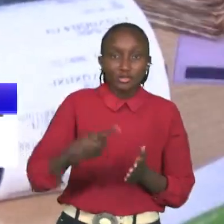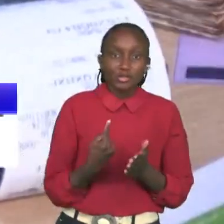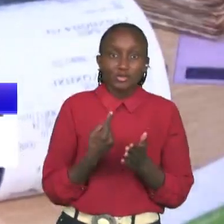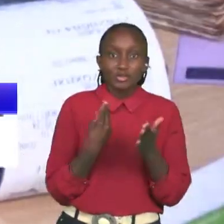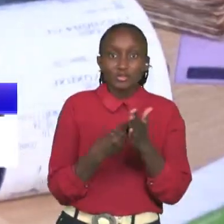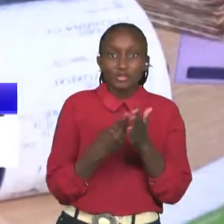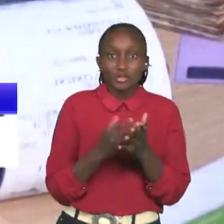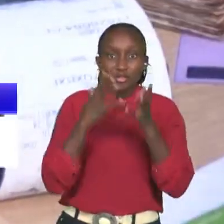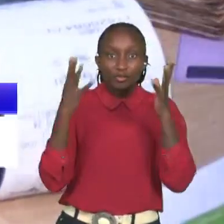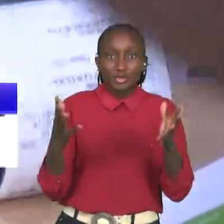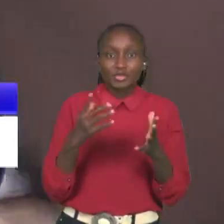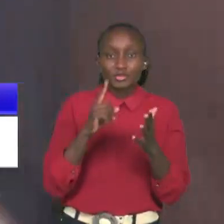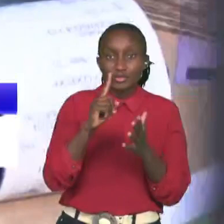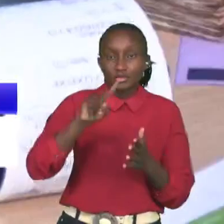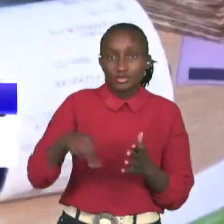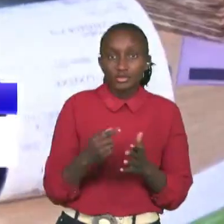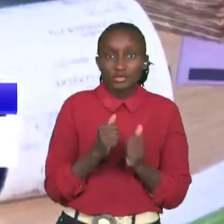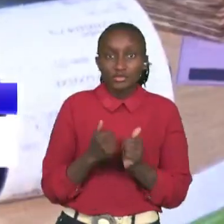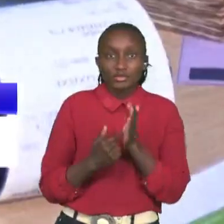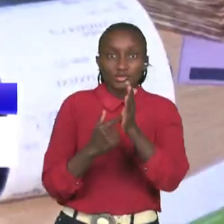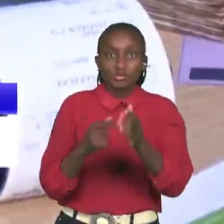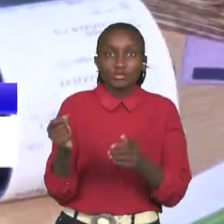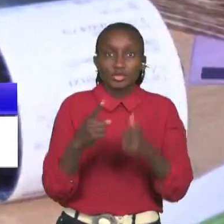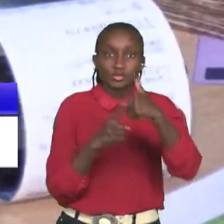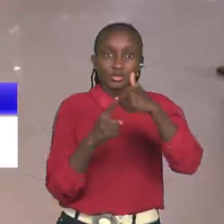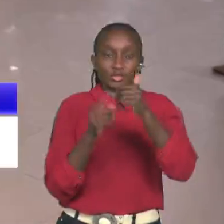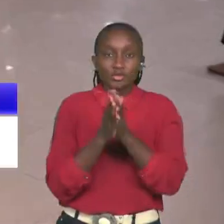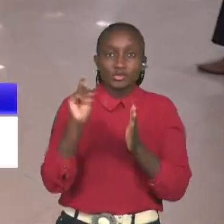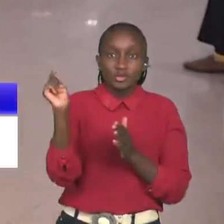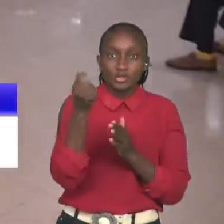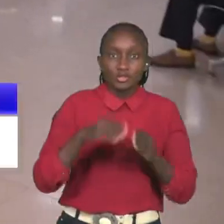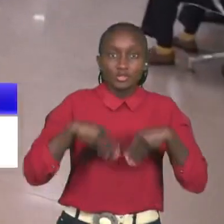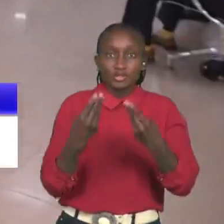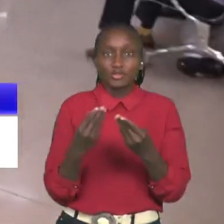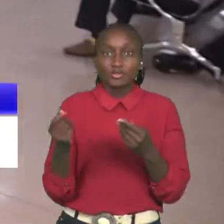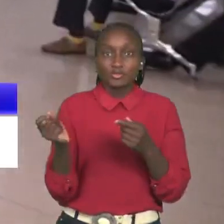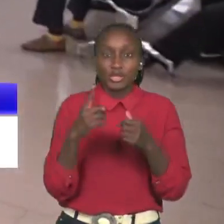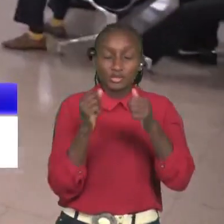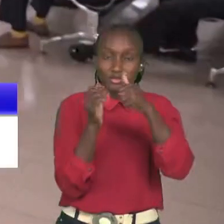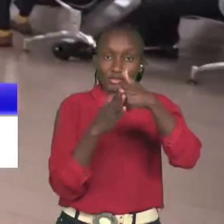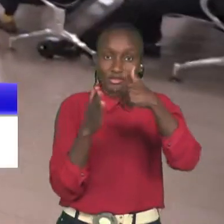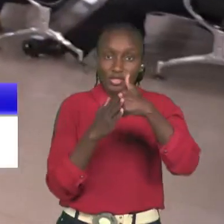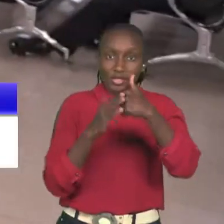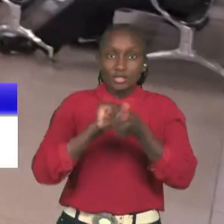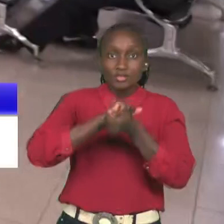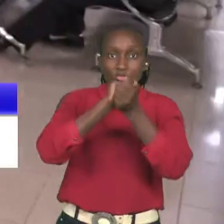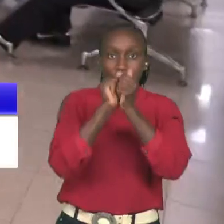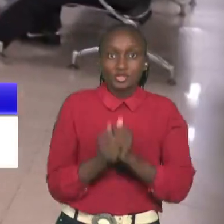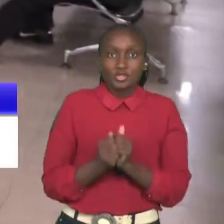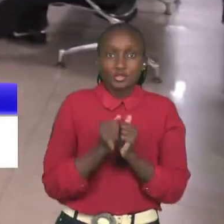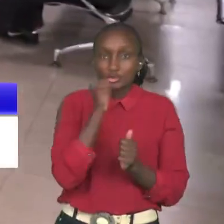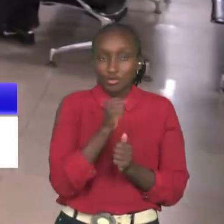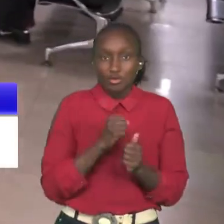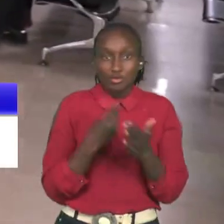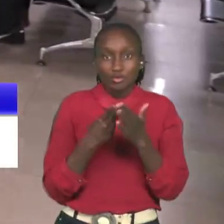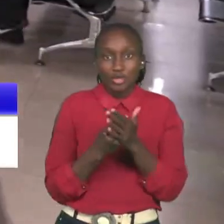the largest denomination, was rolled out in June, with Kenyans given to September 30th to exchange their old bills at the bank